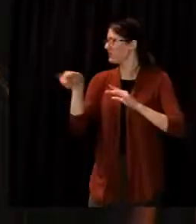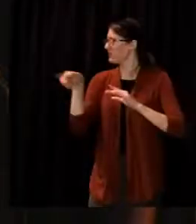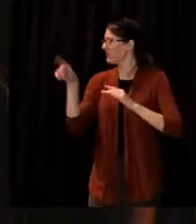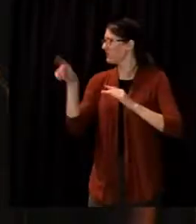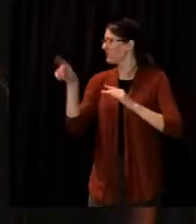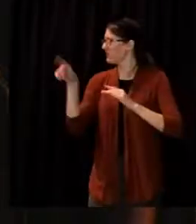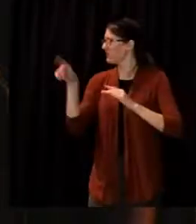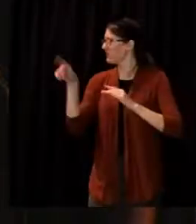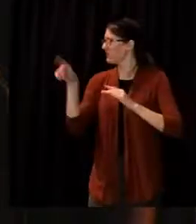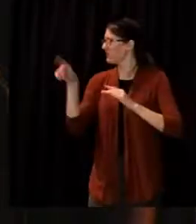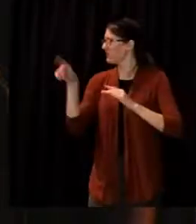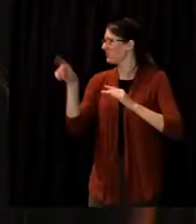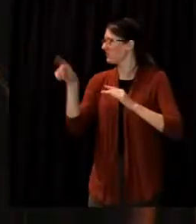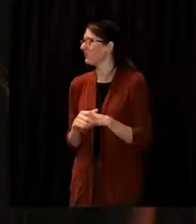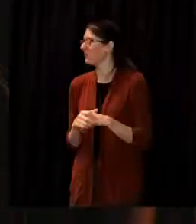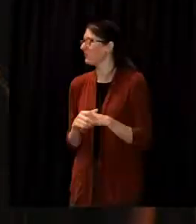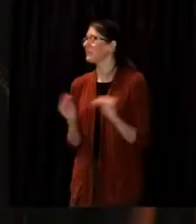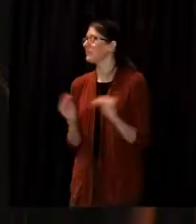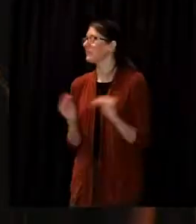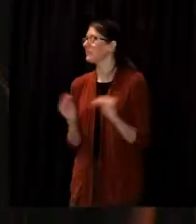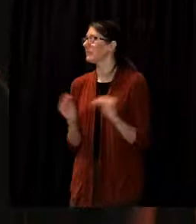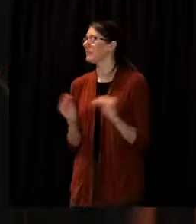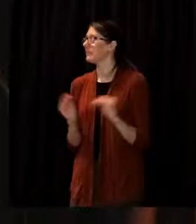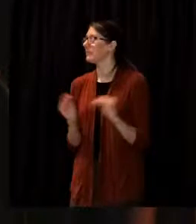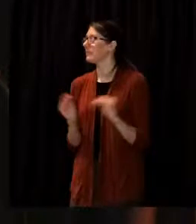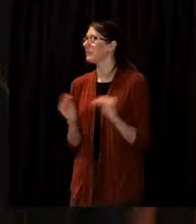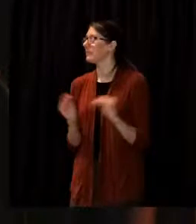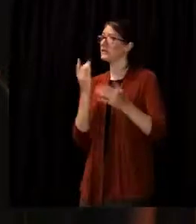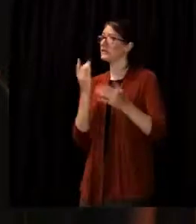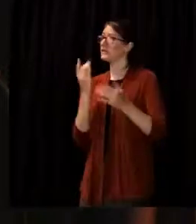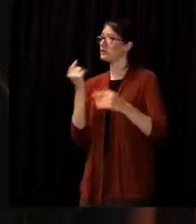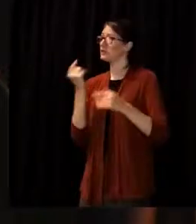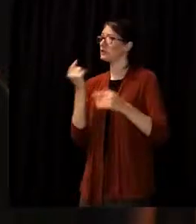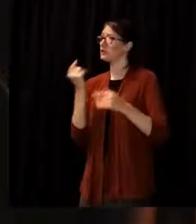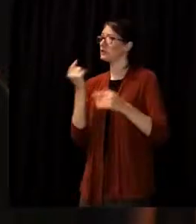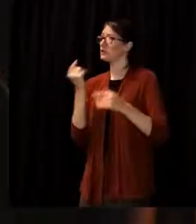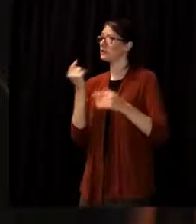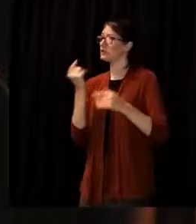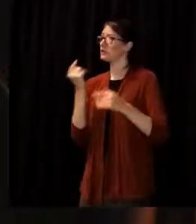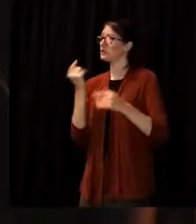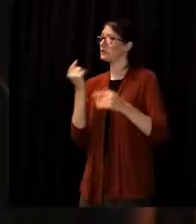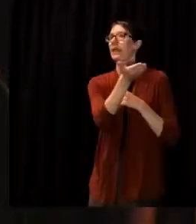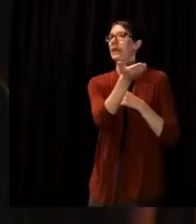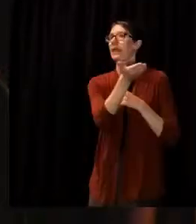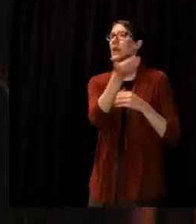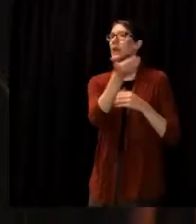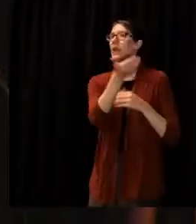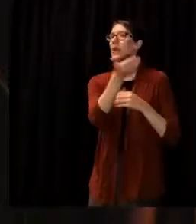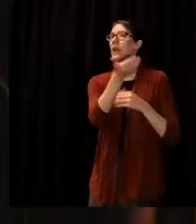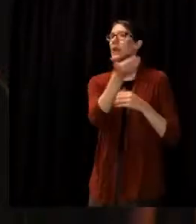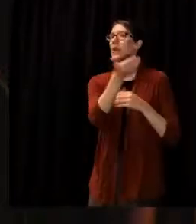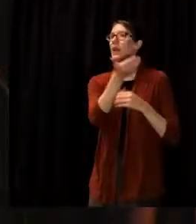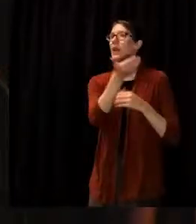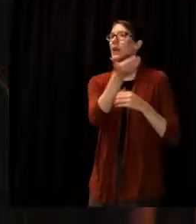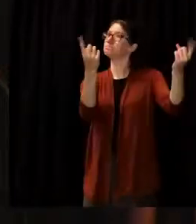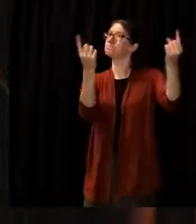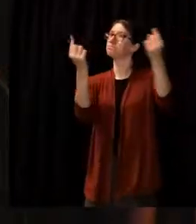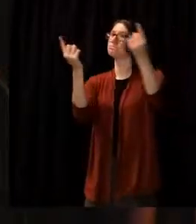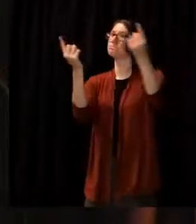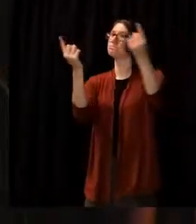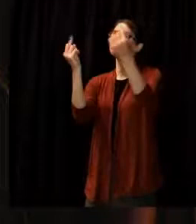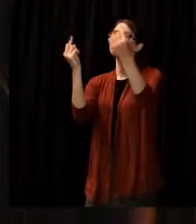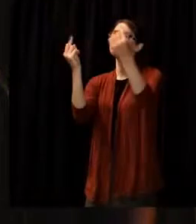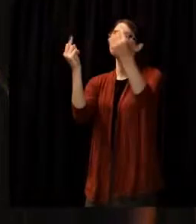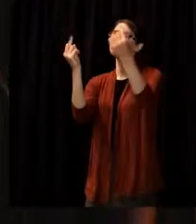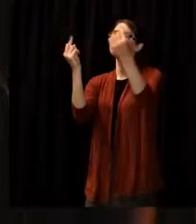that. Because what a lot of you don't see is maybe on a Tuesday night, I can go out here and there'll be families in the neighborhood that come to the playground that we have right now. And they're